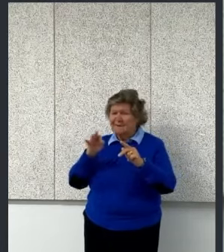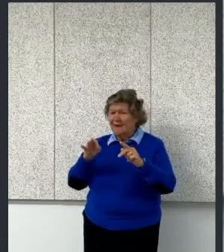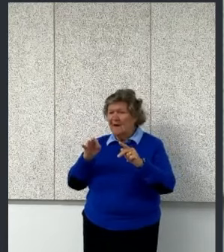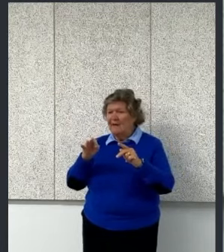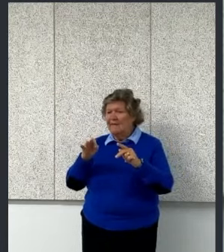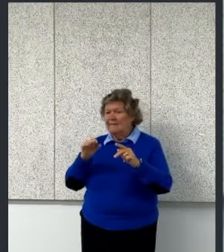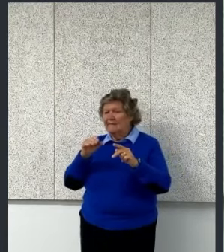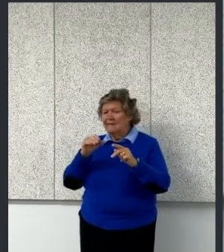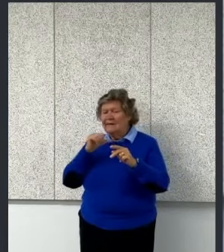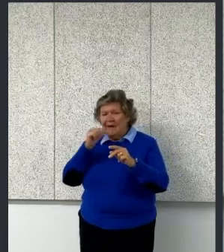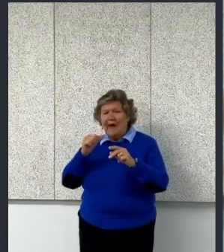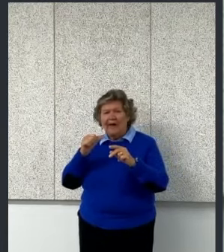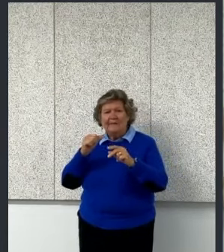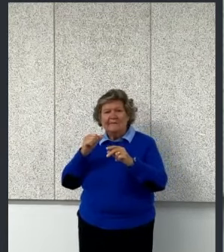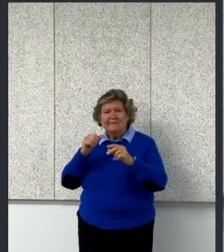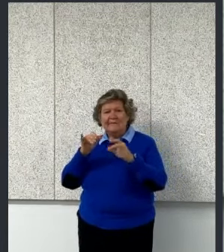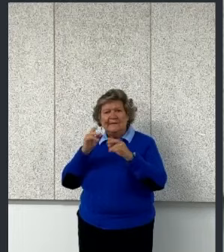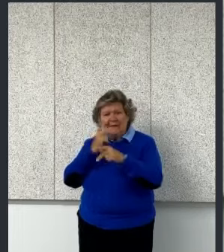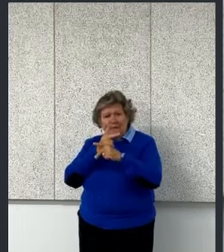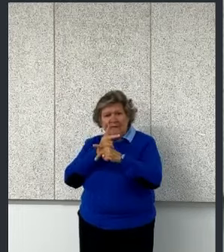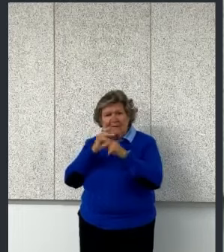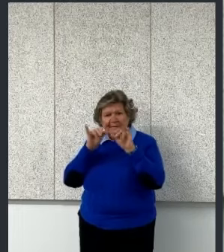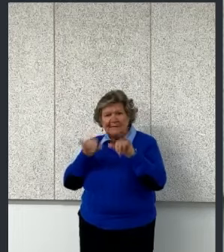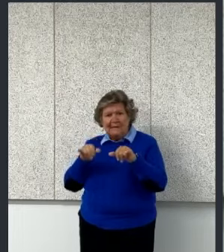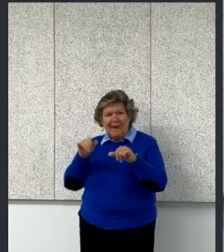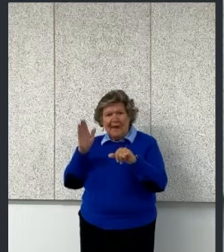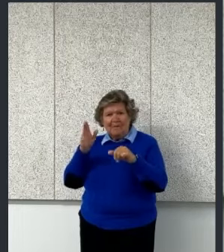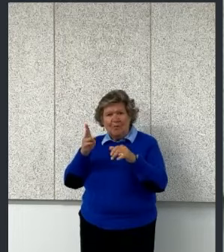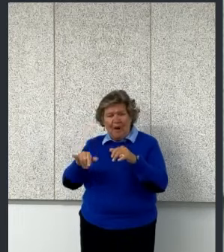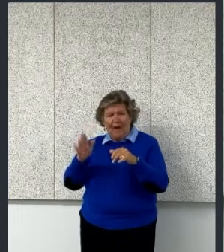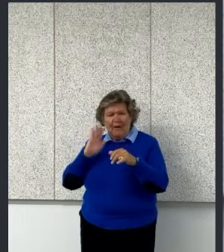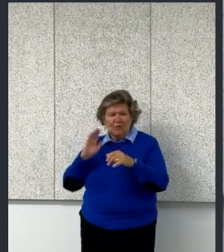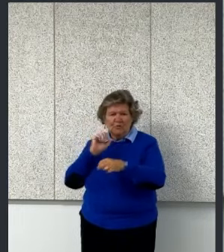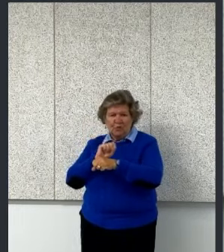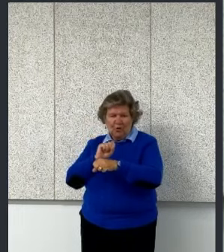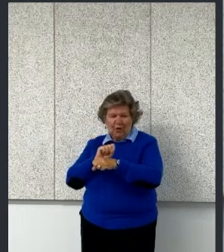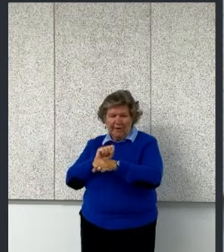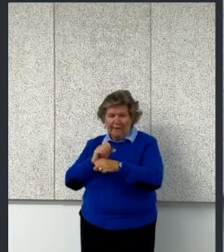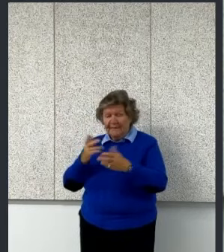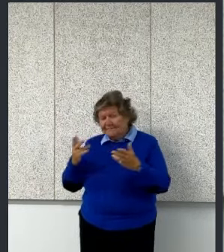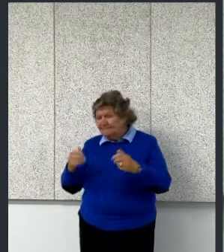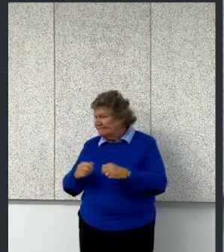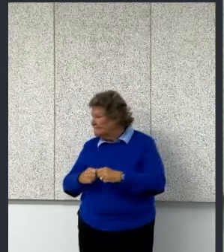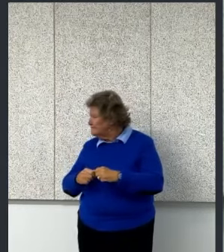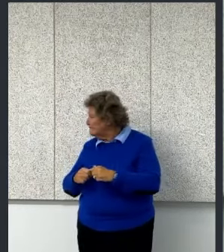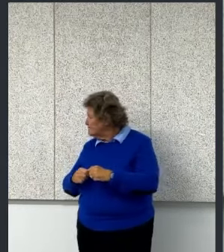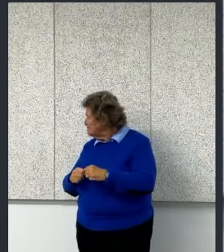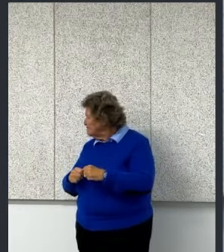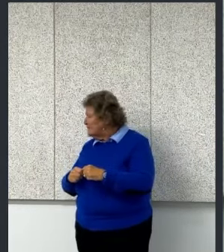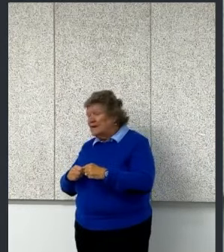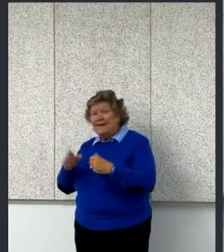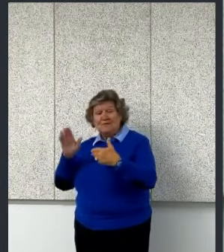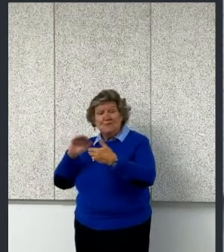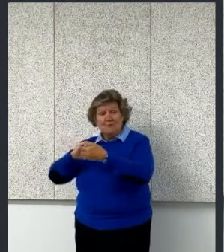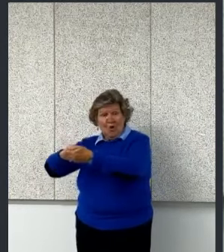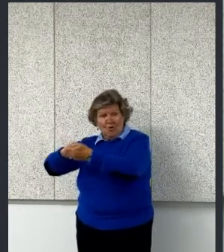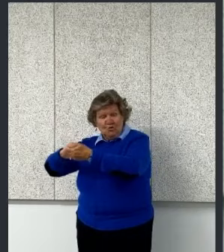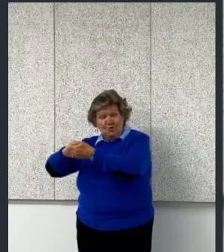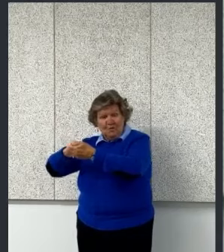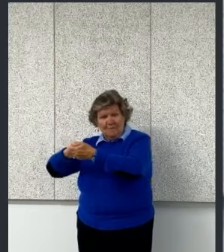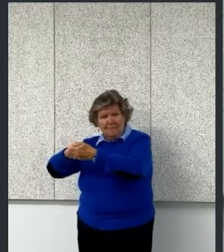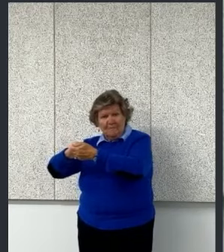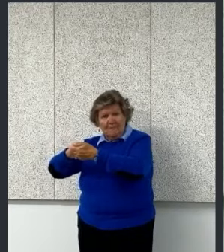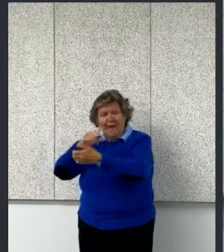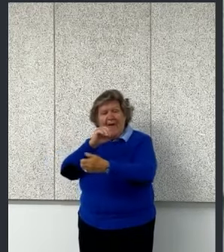working the way we used to work. So just to get really specific about that's thought partnership and